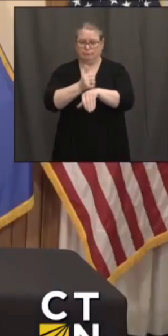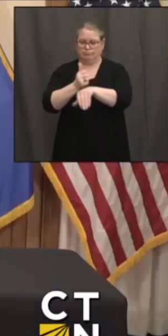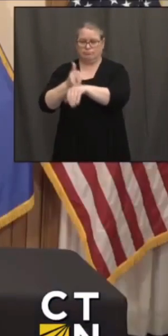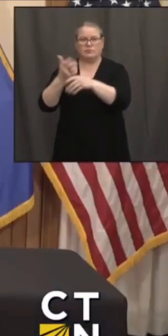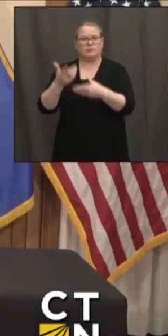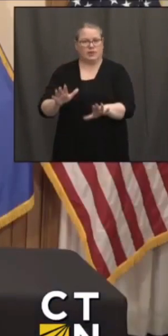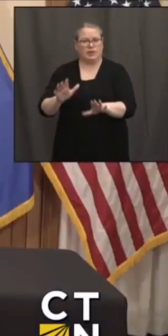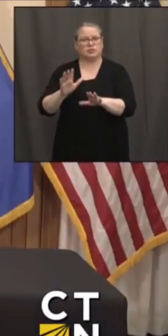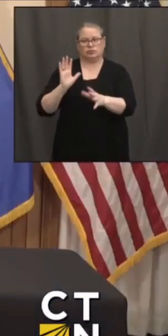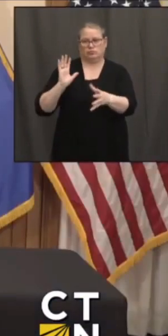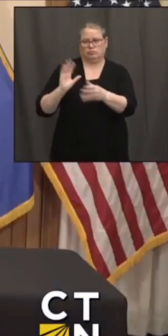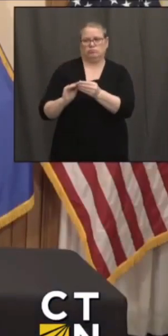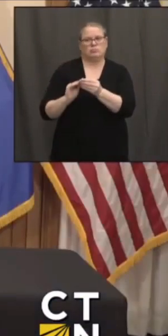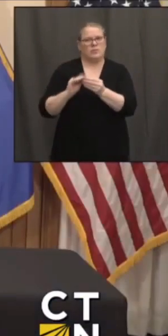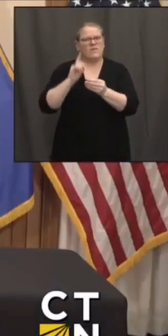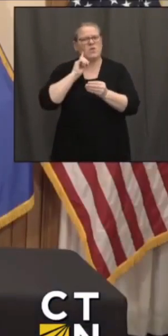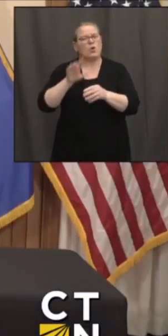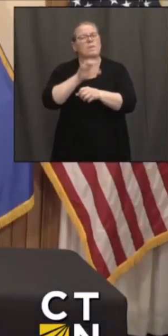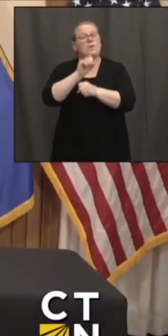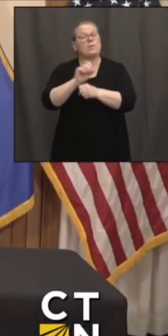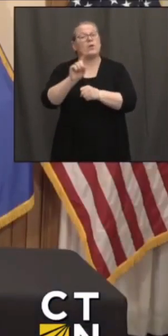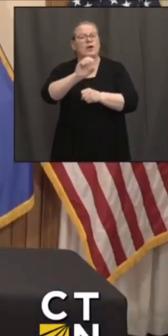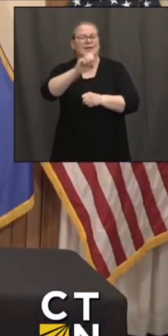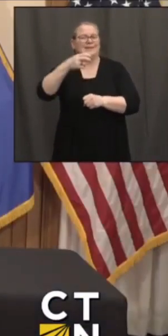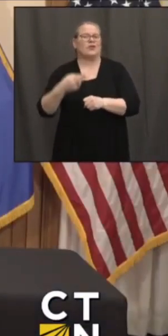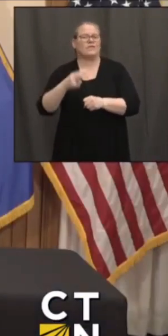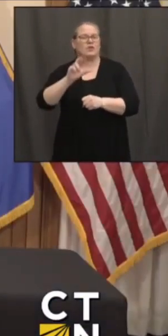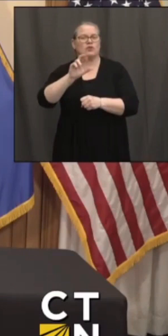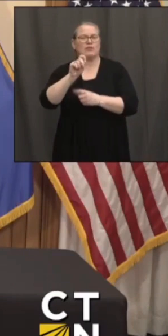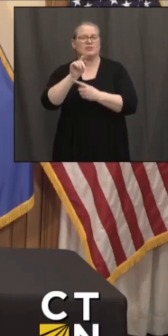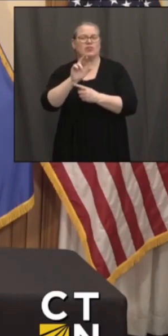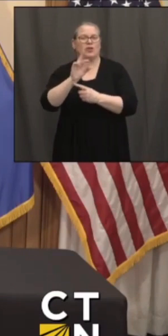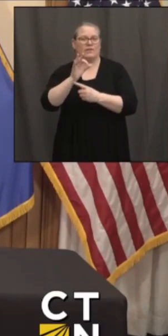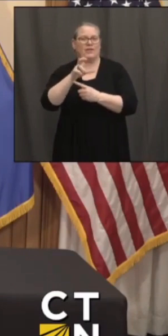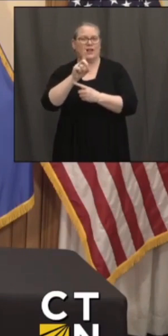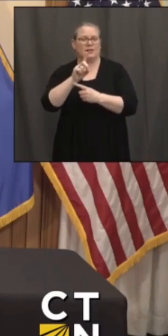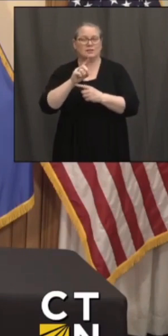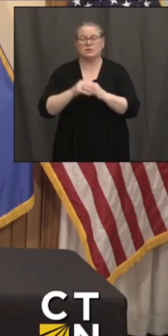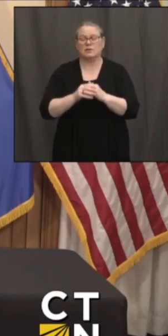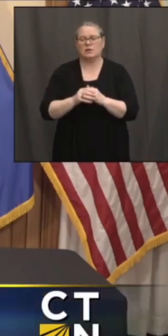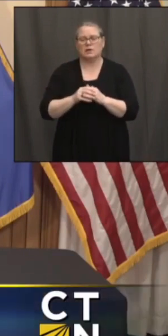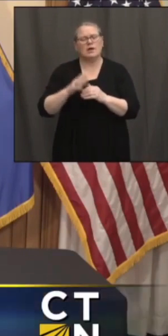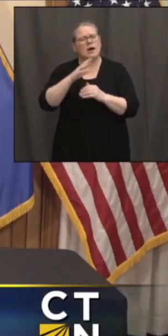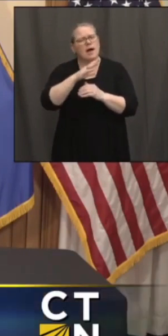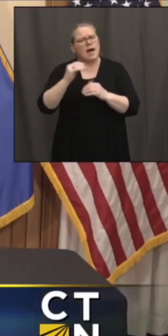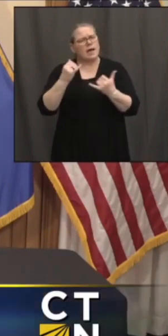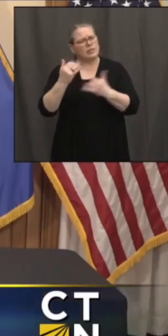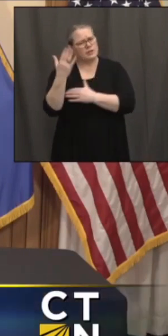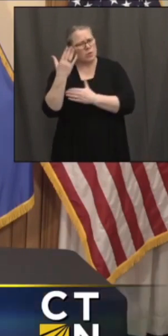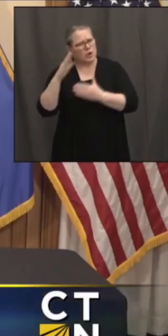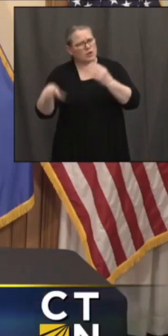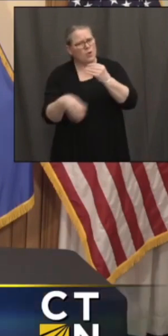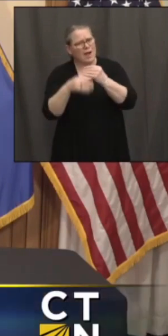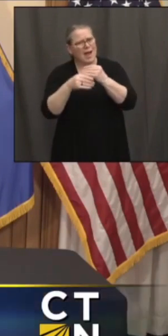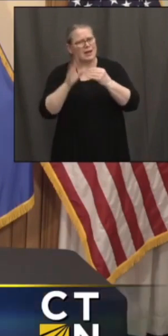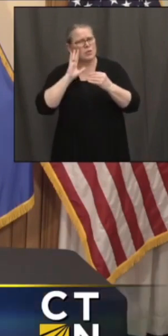And this morning, Deidre Gifford mentioned that you're going to be adding 3 additional sites that you can book for, right?